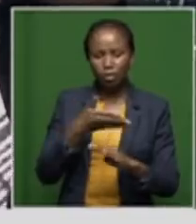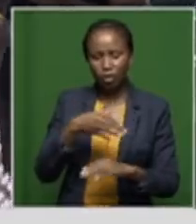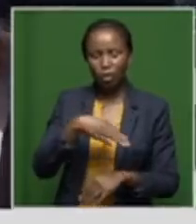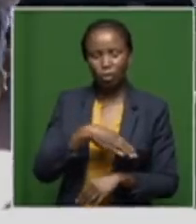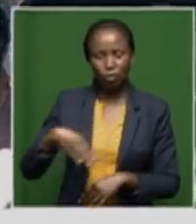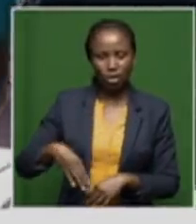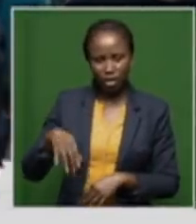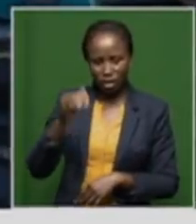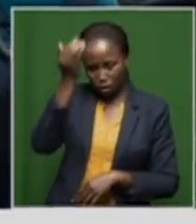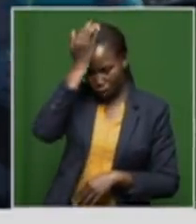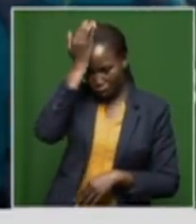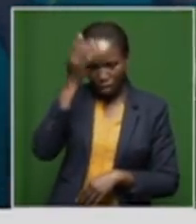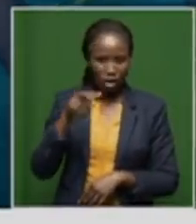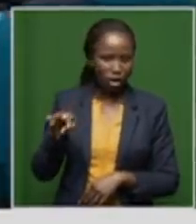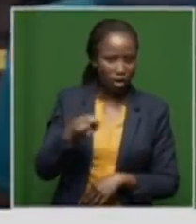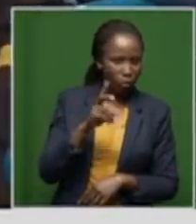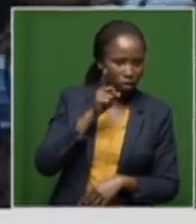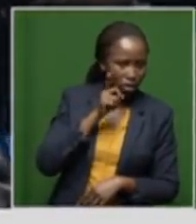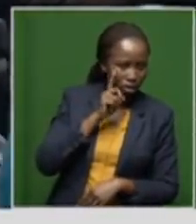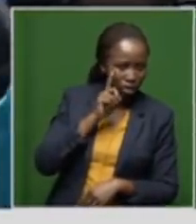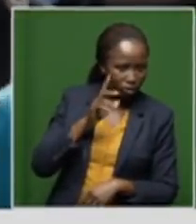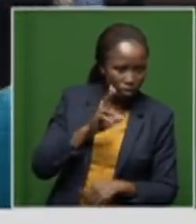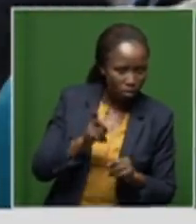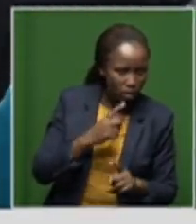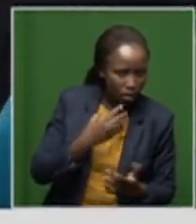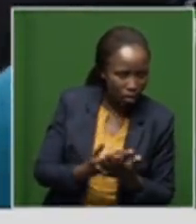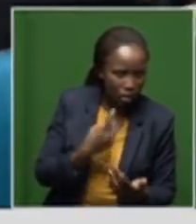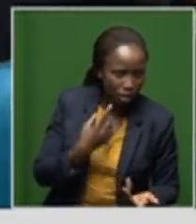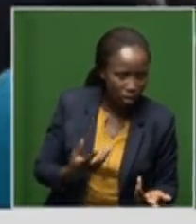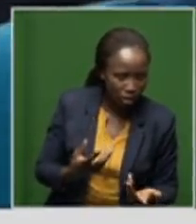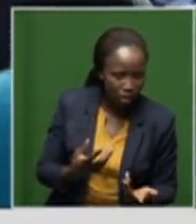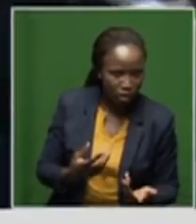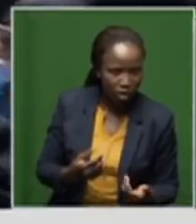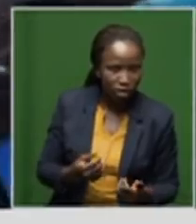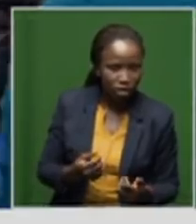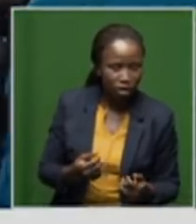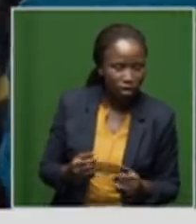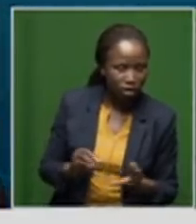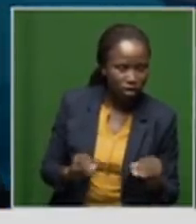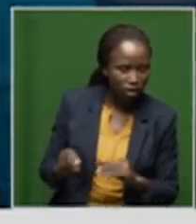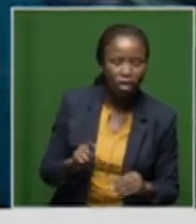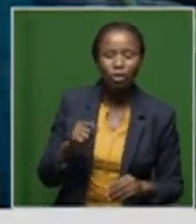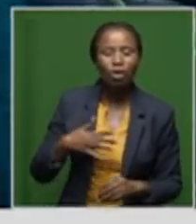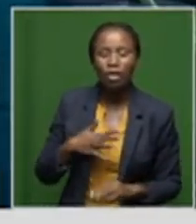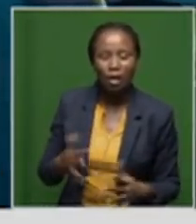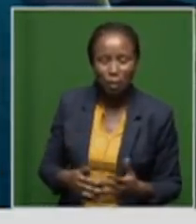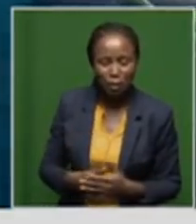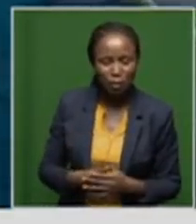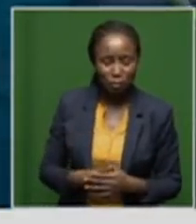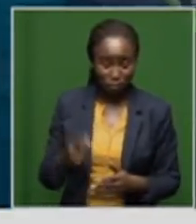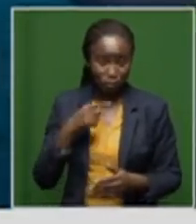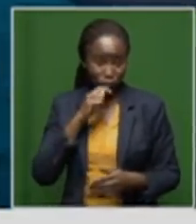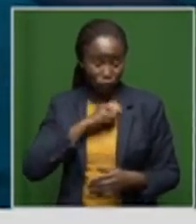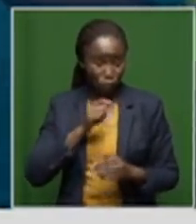son. We're just going to step in and get some sound from him. Thank you very much, sir. But as a family, though, how are you feeling? Do you think that the plea